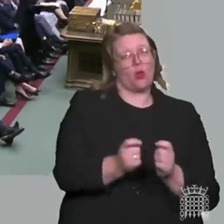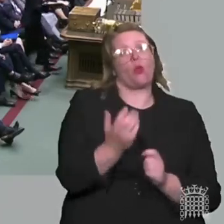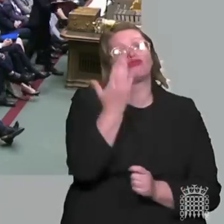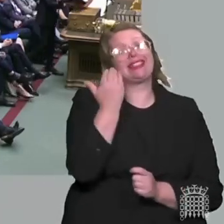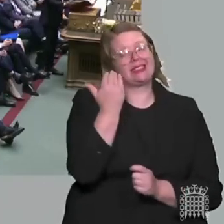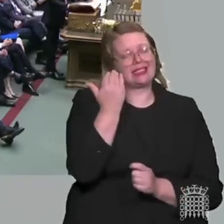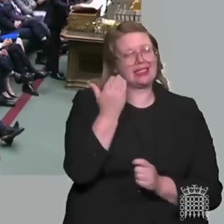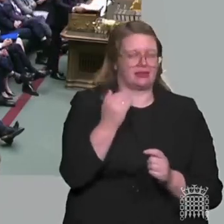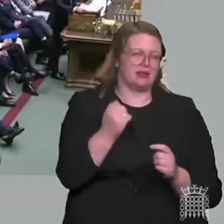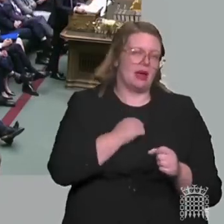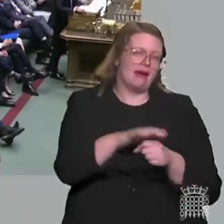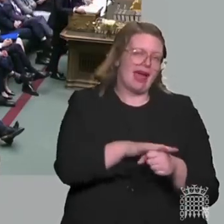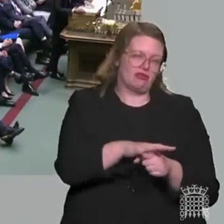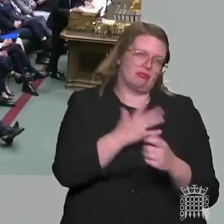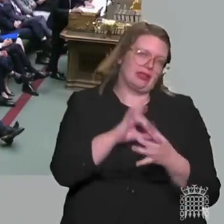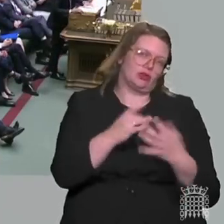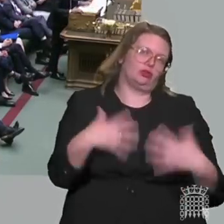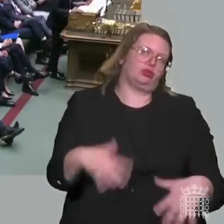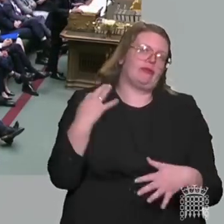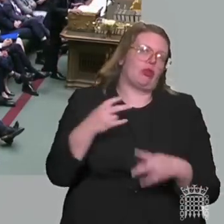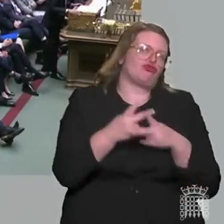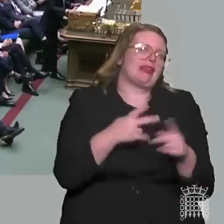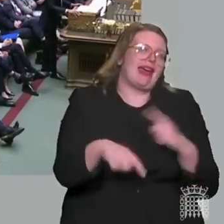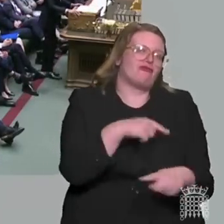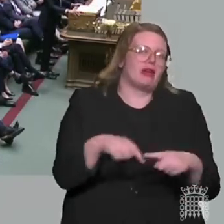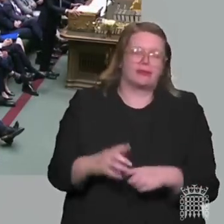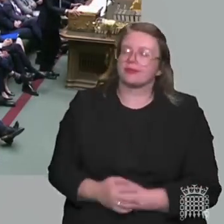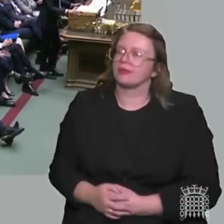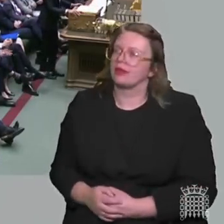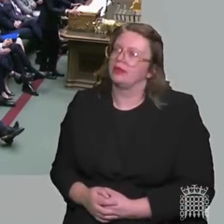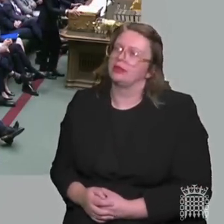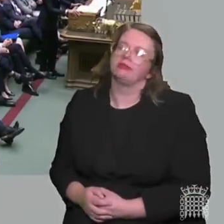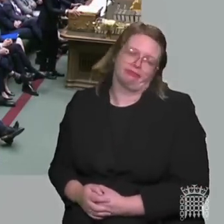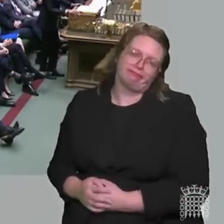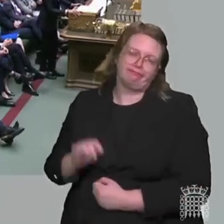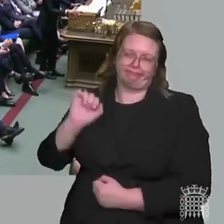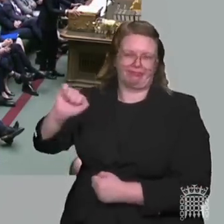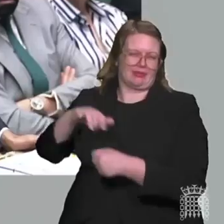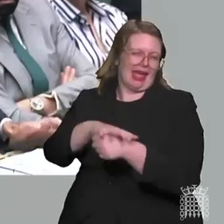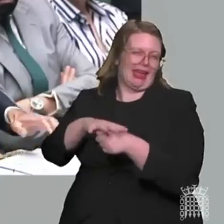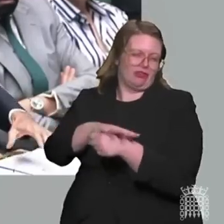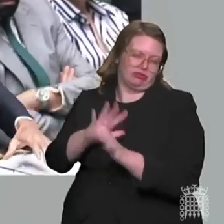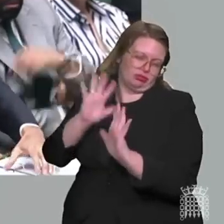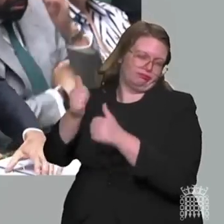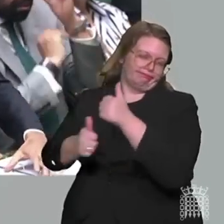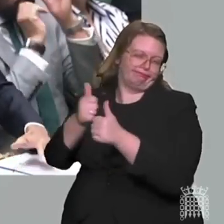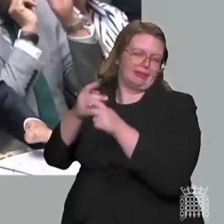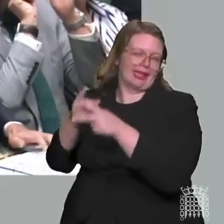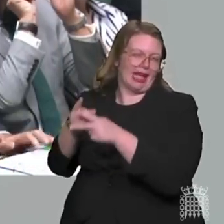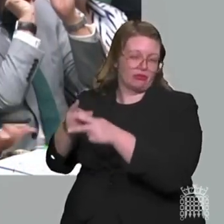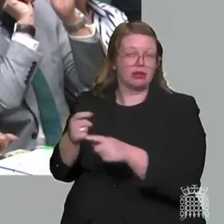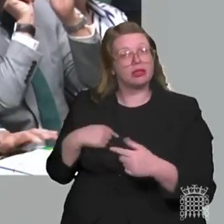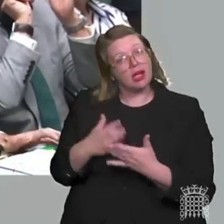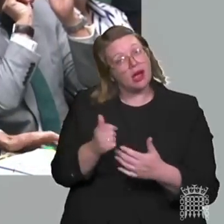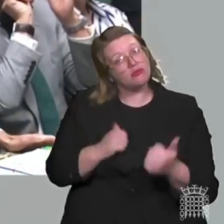Minister. Well, I join my honourable friend in congratulating carers in her constituency for all their awards. I'm also incredibly proud of our health and